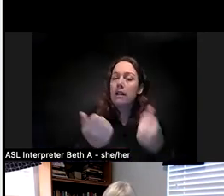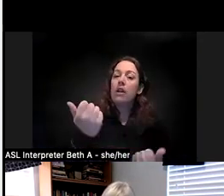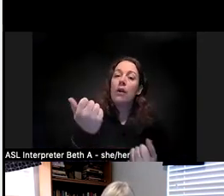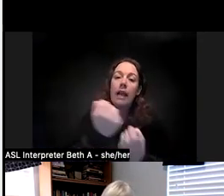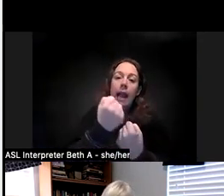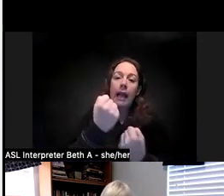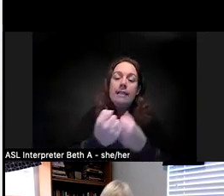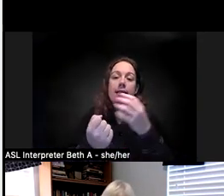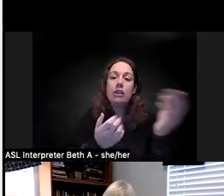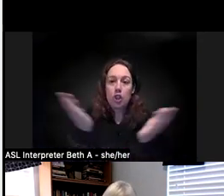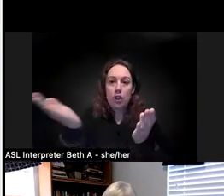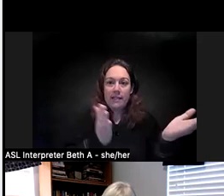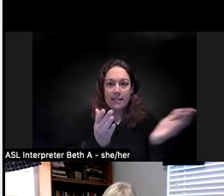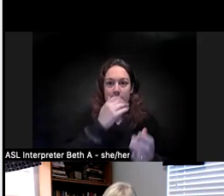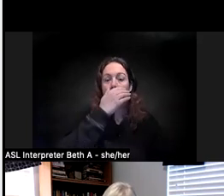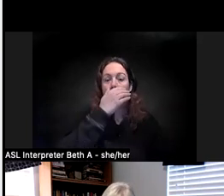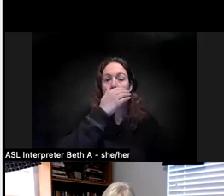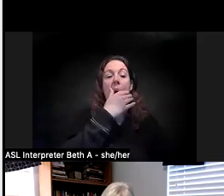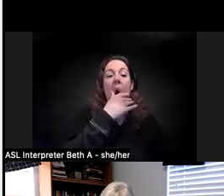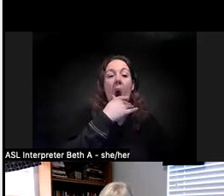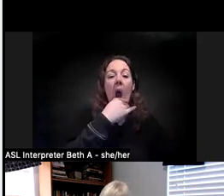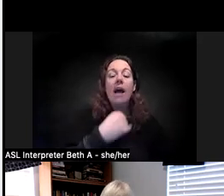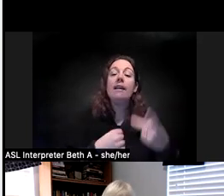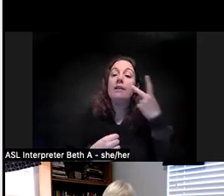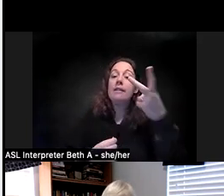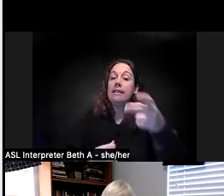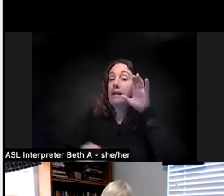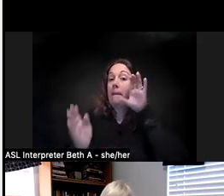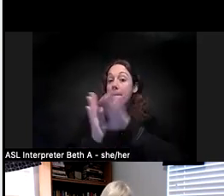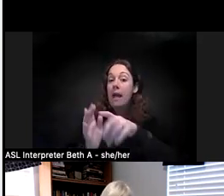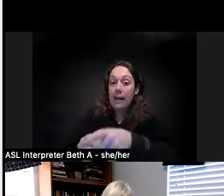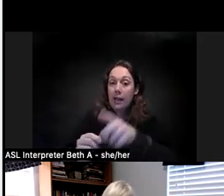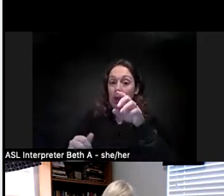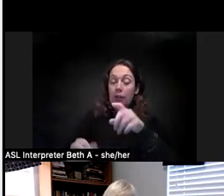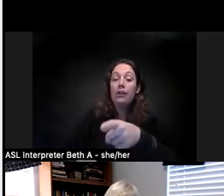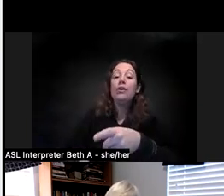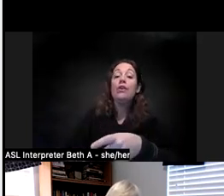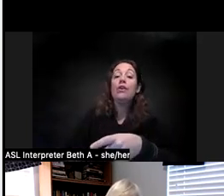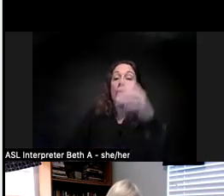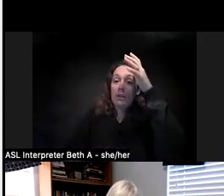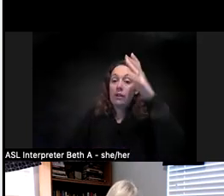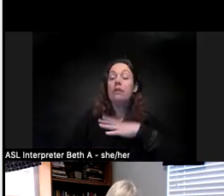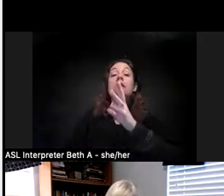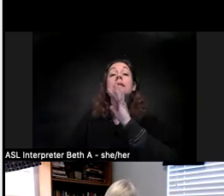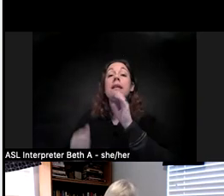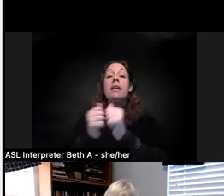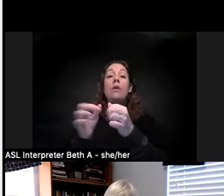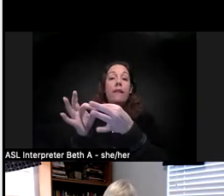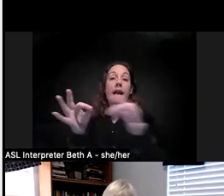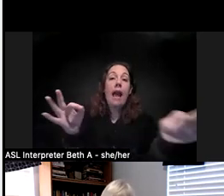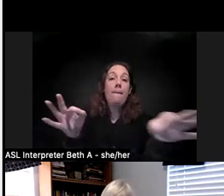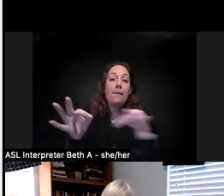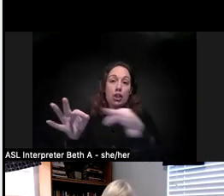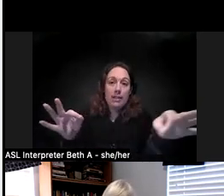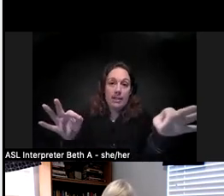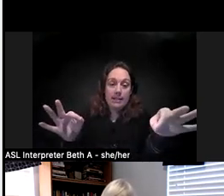man who is speaking with captioning, and captioning on online programs that we started